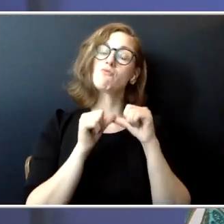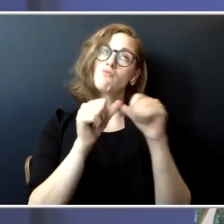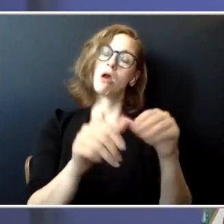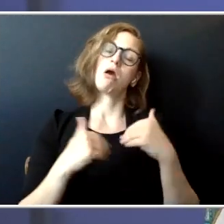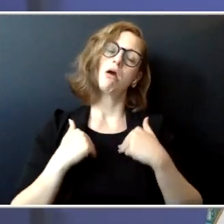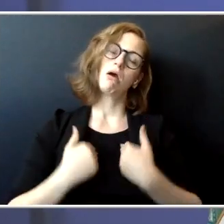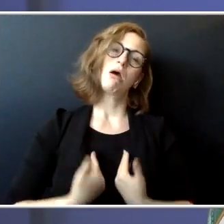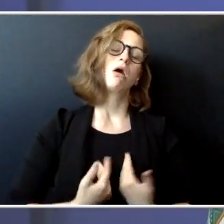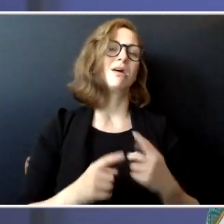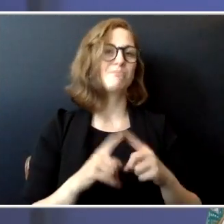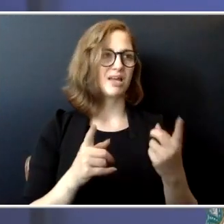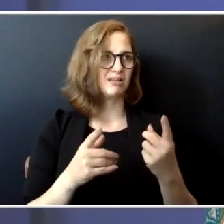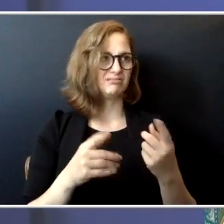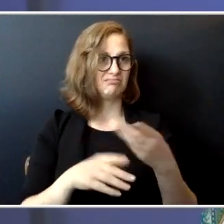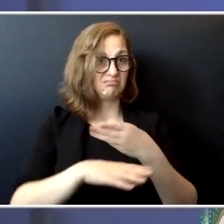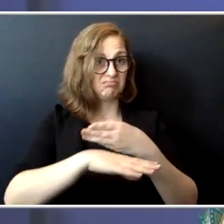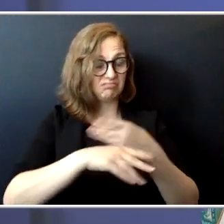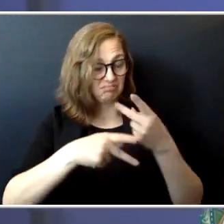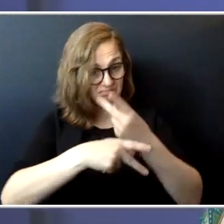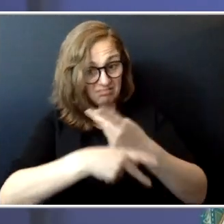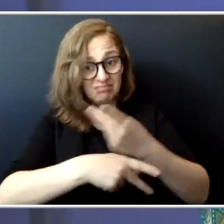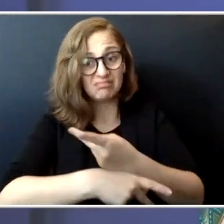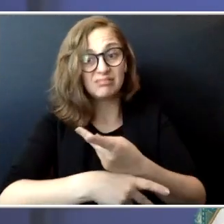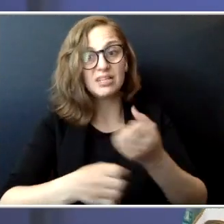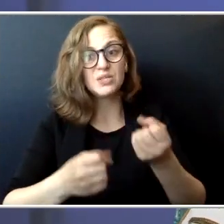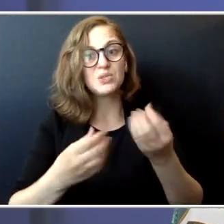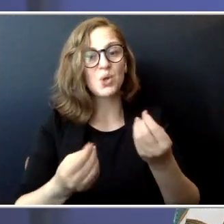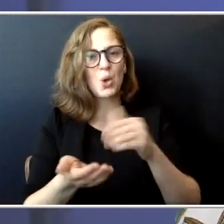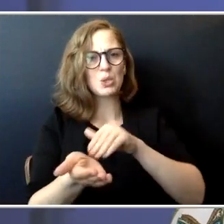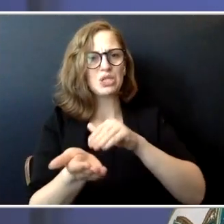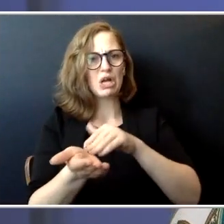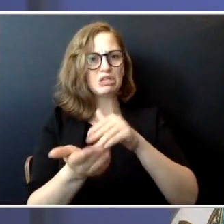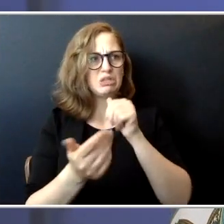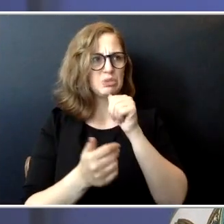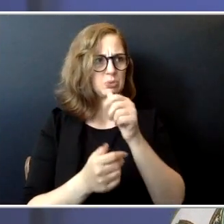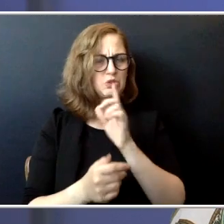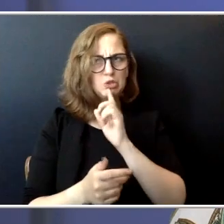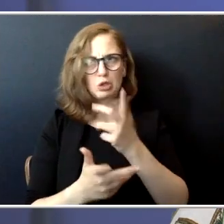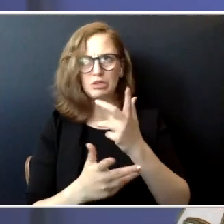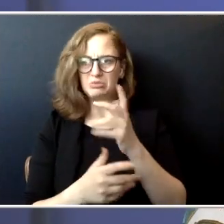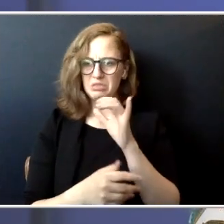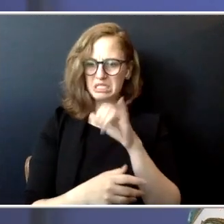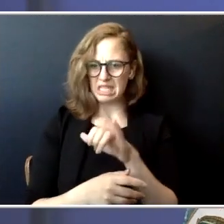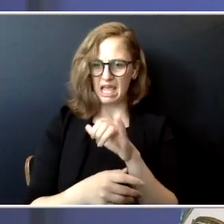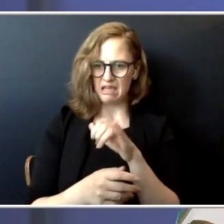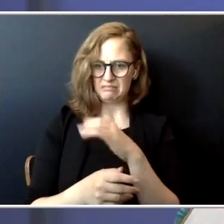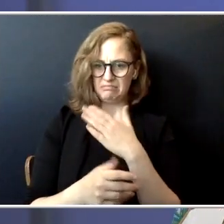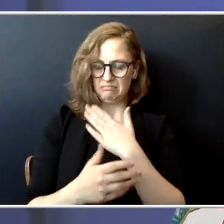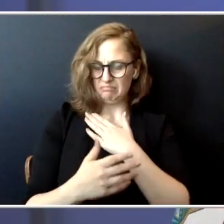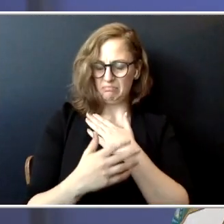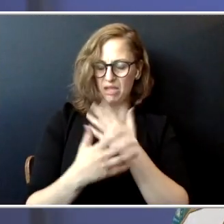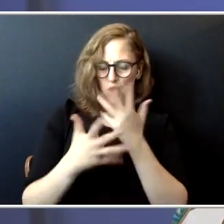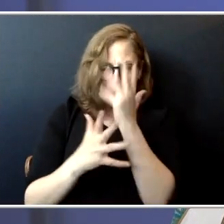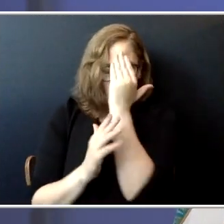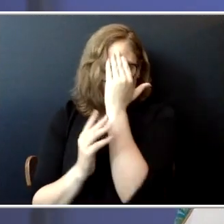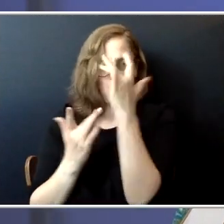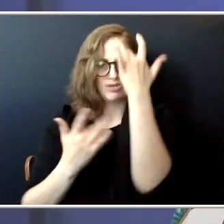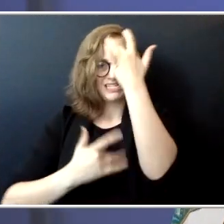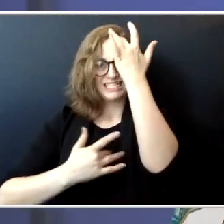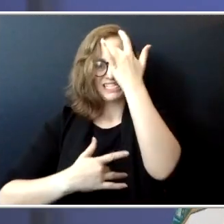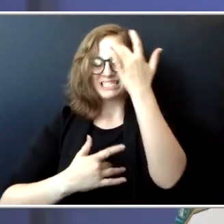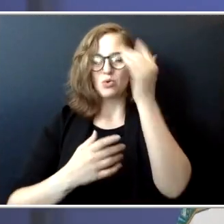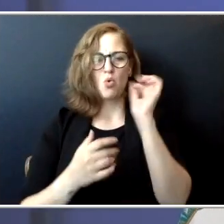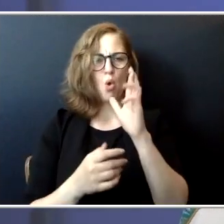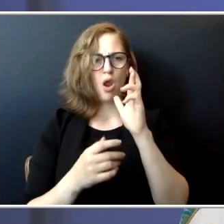know if it was my connective tissue disease exacerbating or if it was a separate problem. So they kept watching and